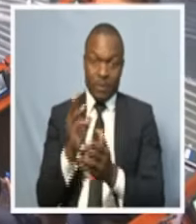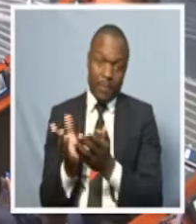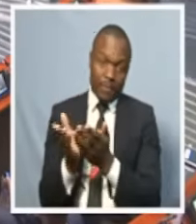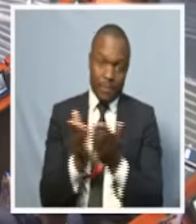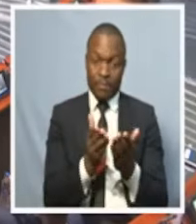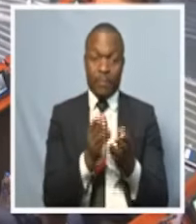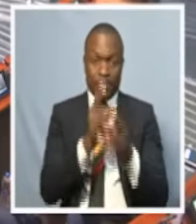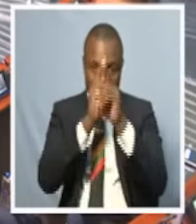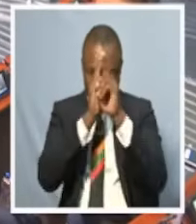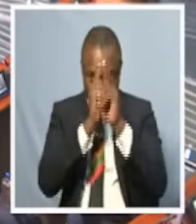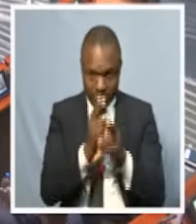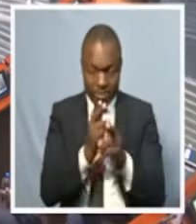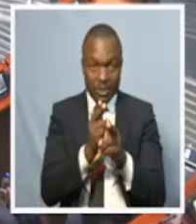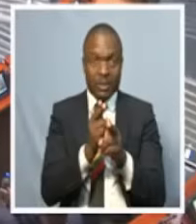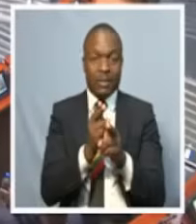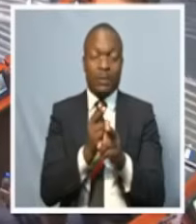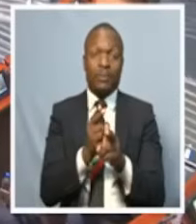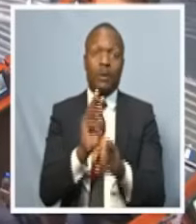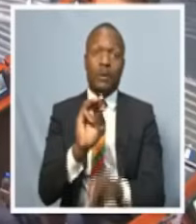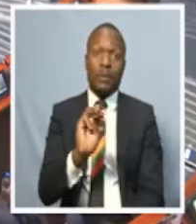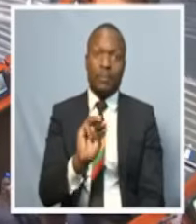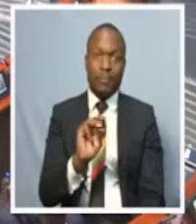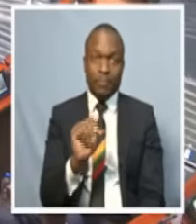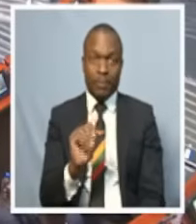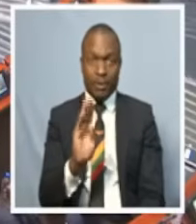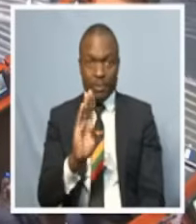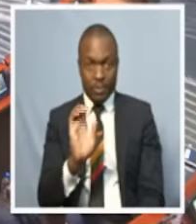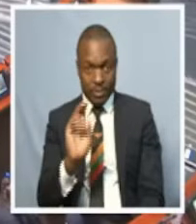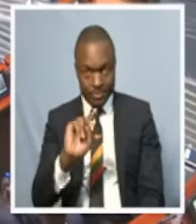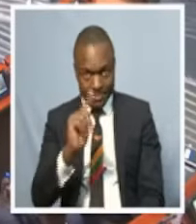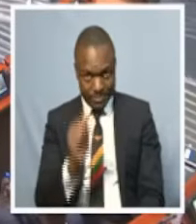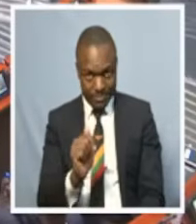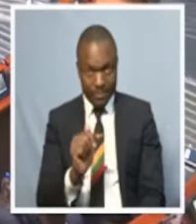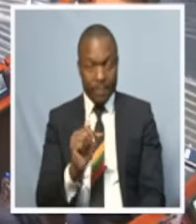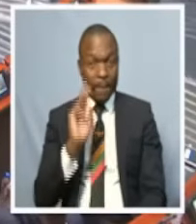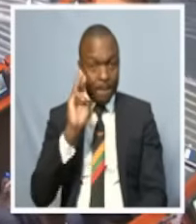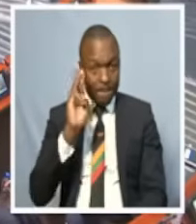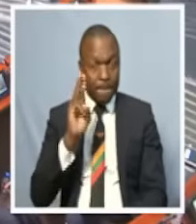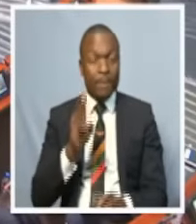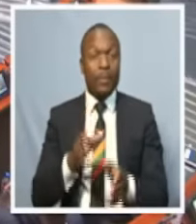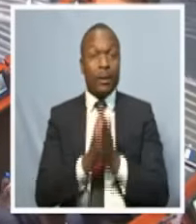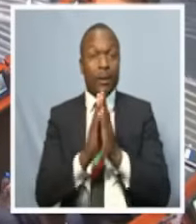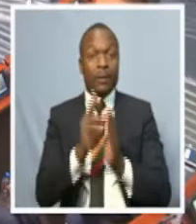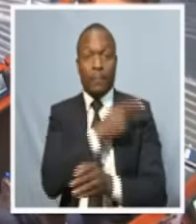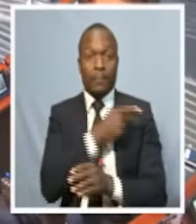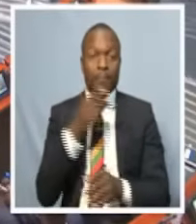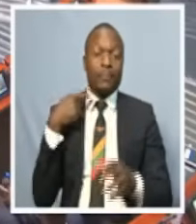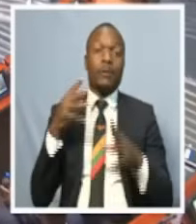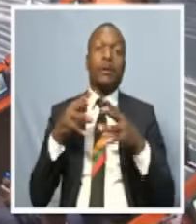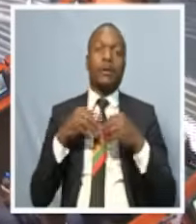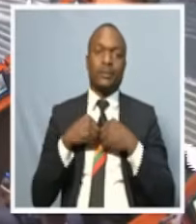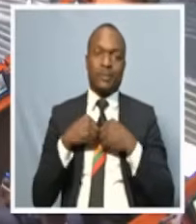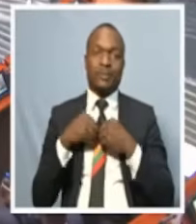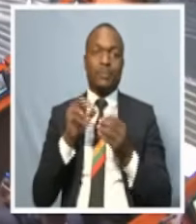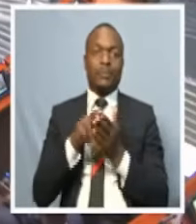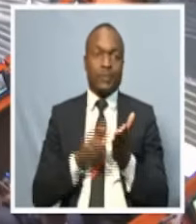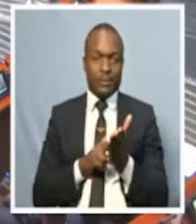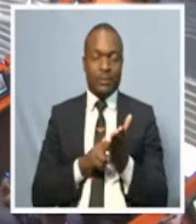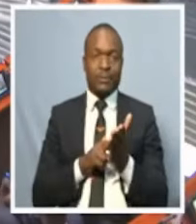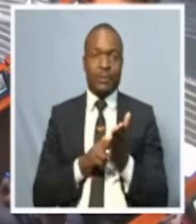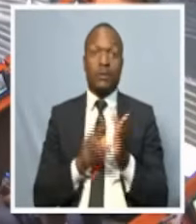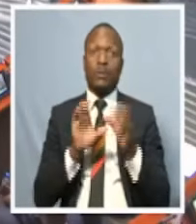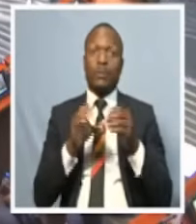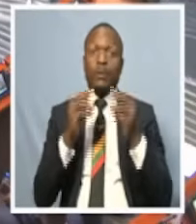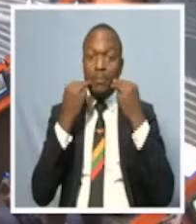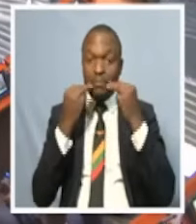by Molowezi Member of Parliament, Mr. Raphael Mavenga, urging the House to adopt the report of the Committee on Media, Information and